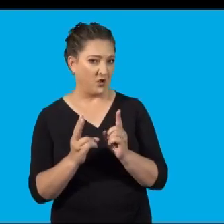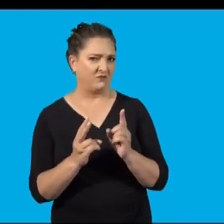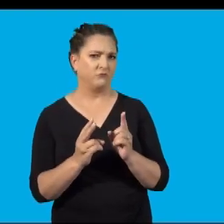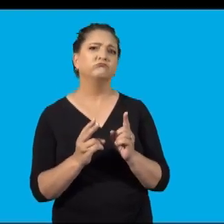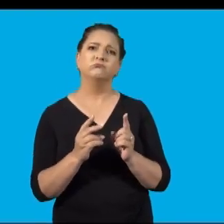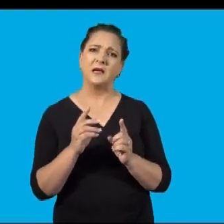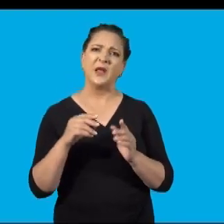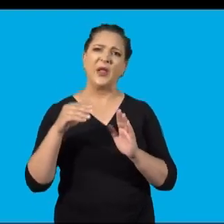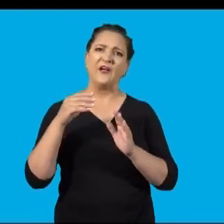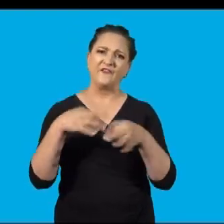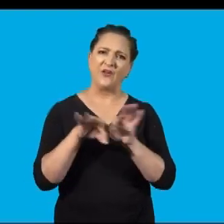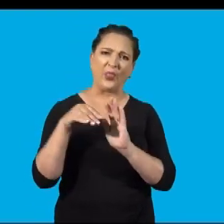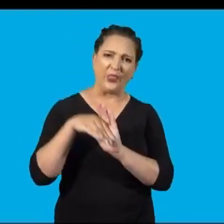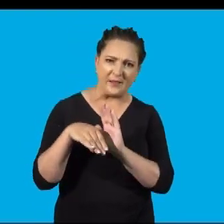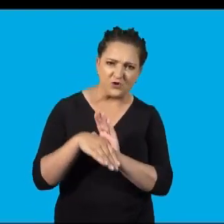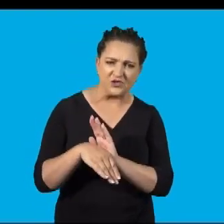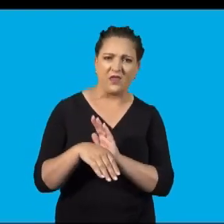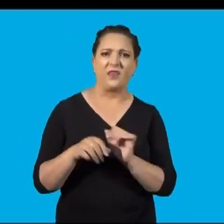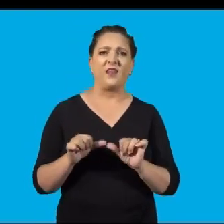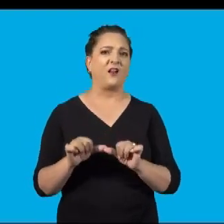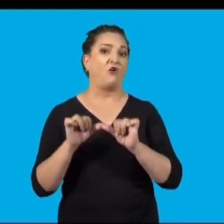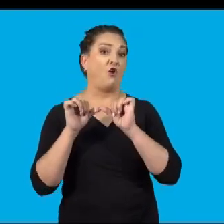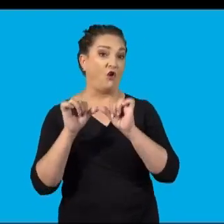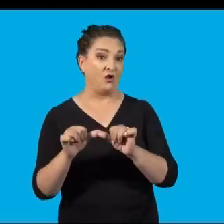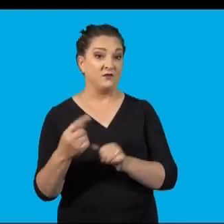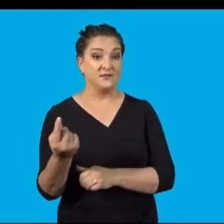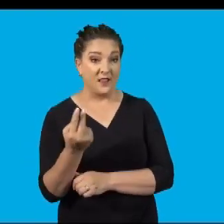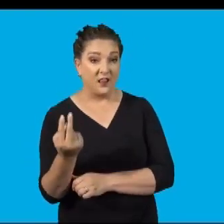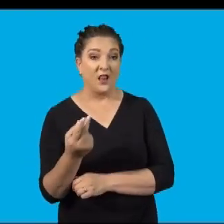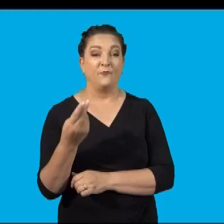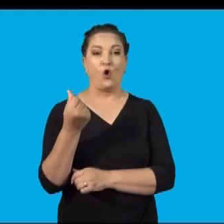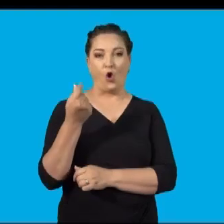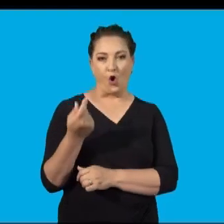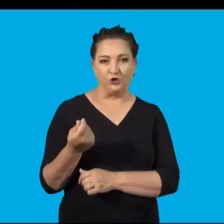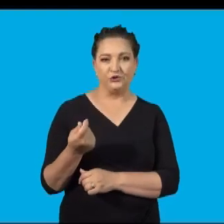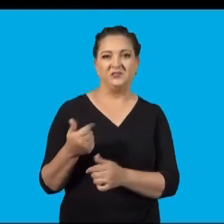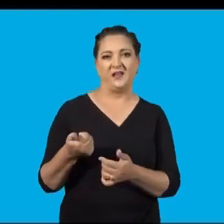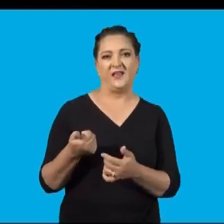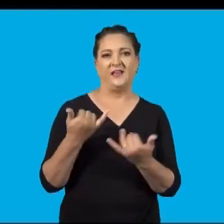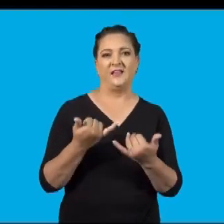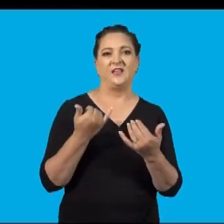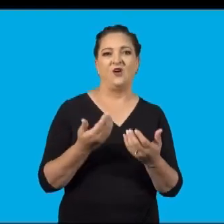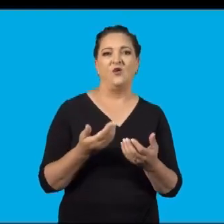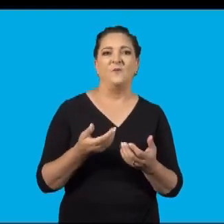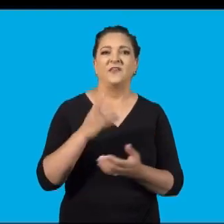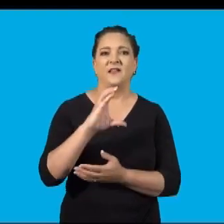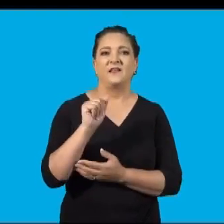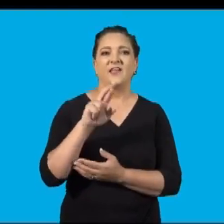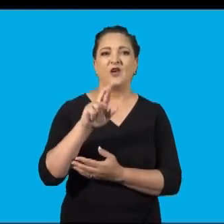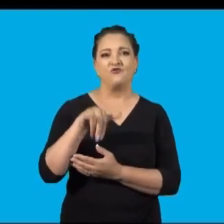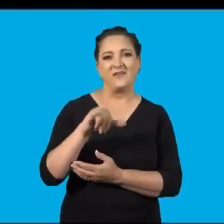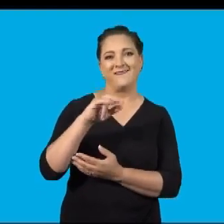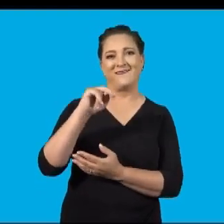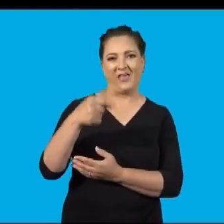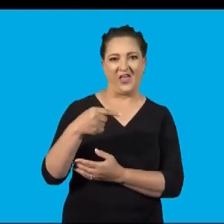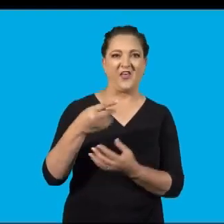with depreciation using the cost as well as the carrying value method, and we'll also record information on note 3 and record